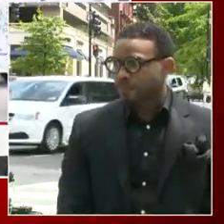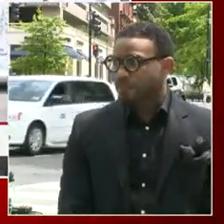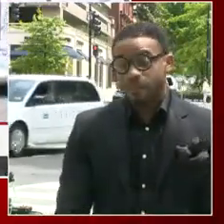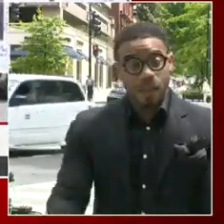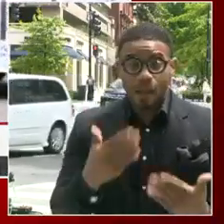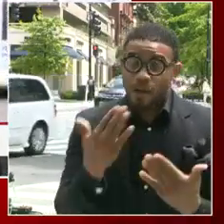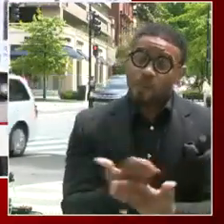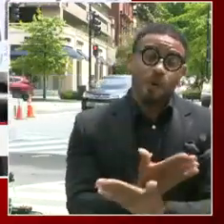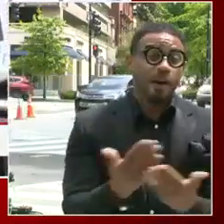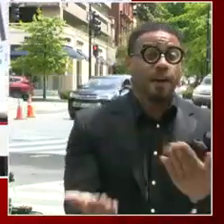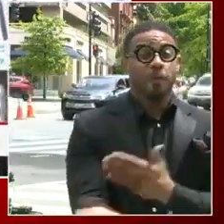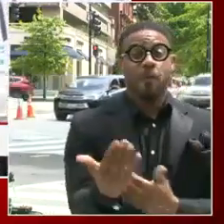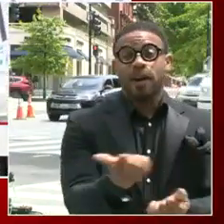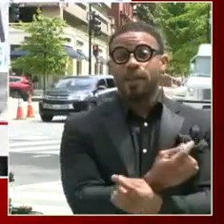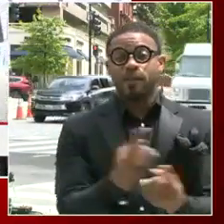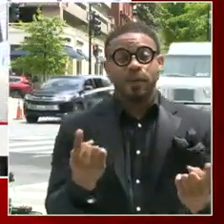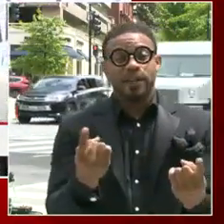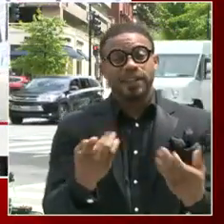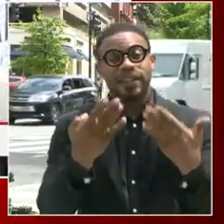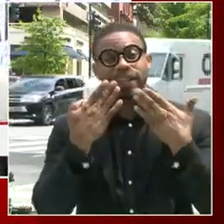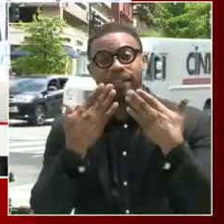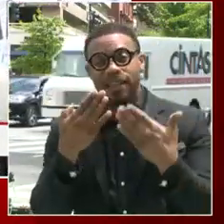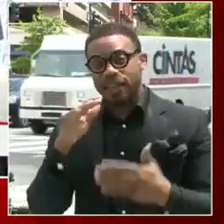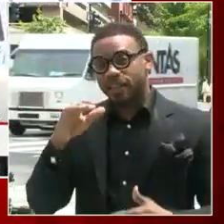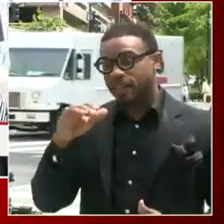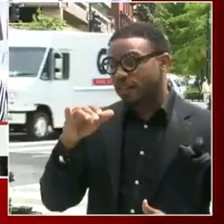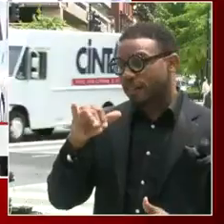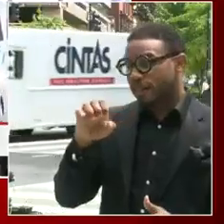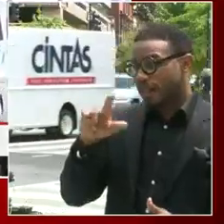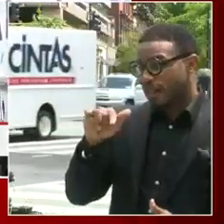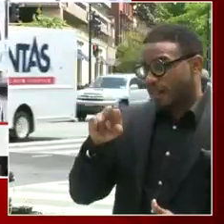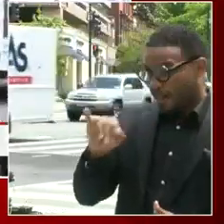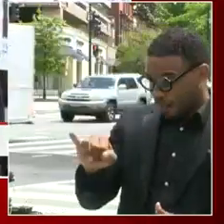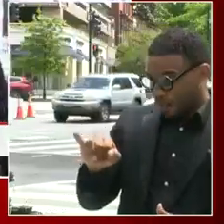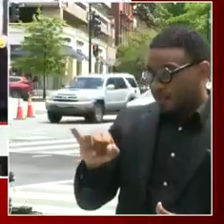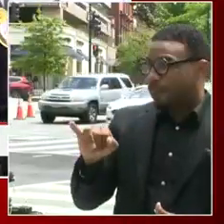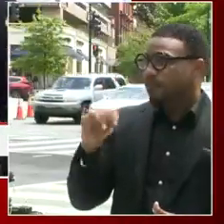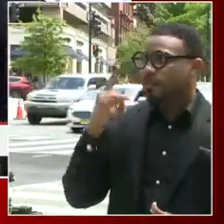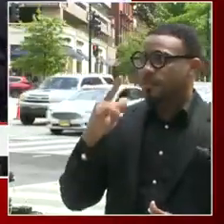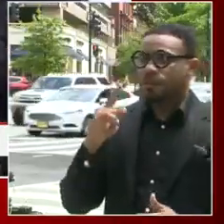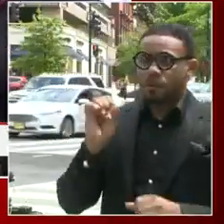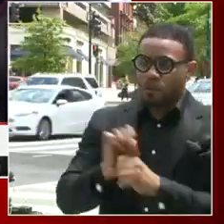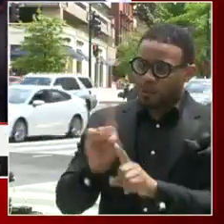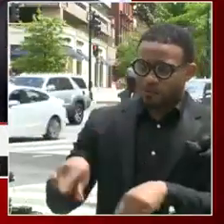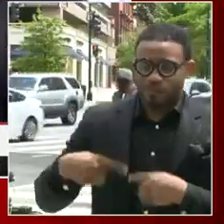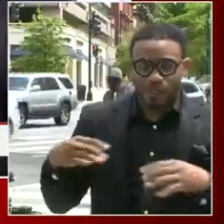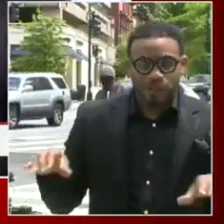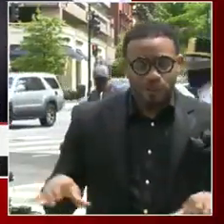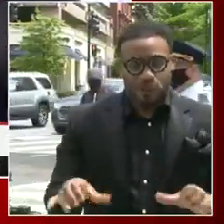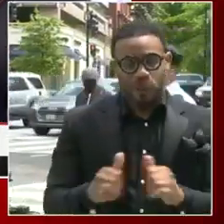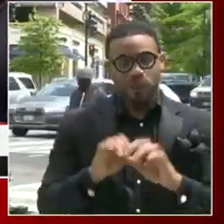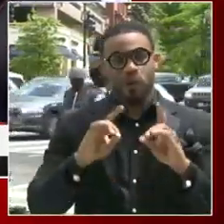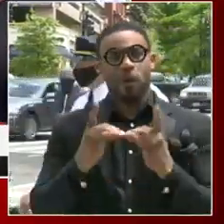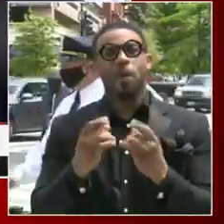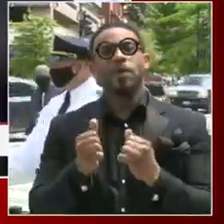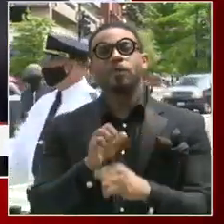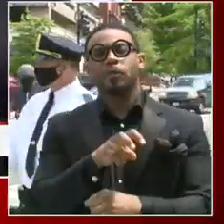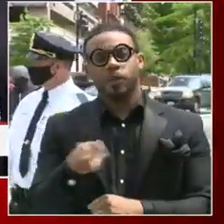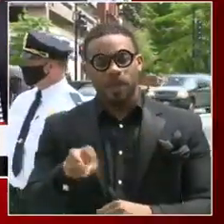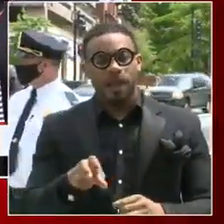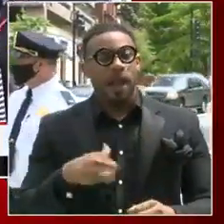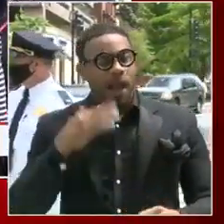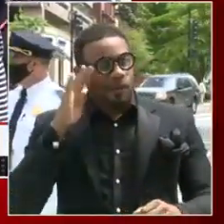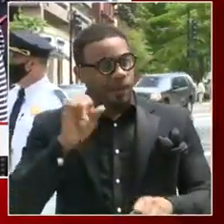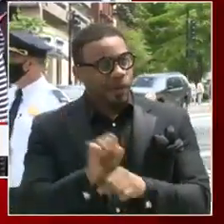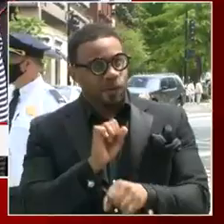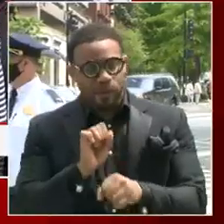Well, good morning, everybody, and thank you, Yolani, for the work that you do. And I know that